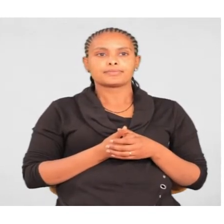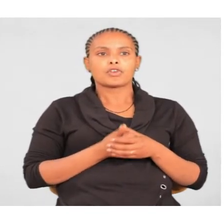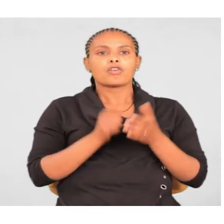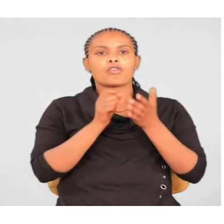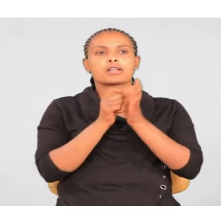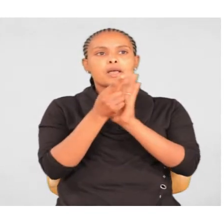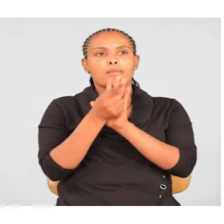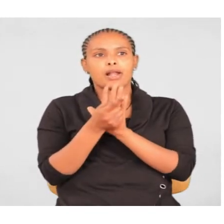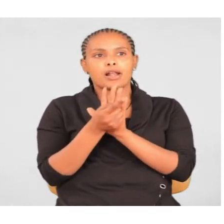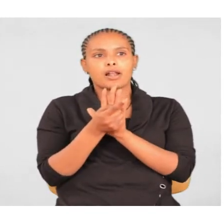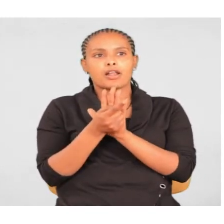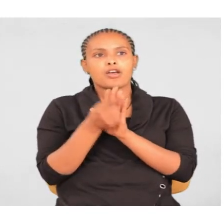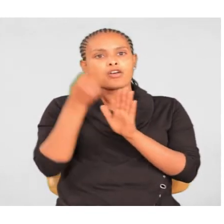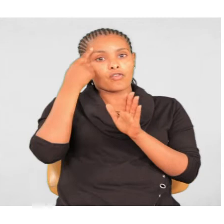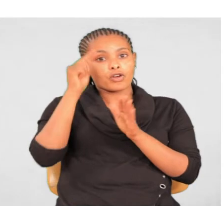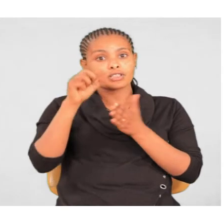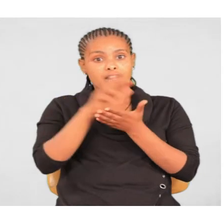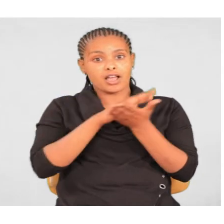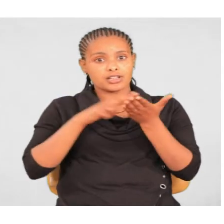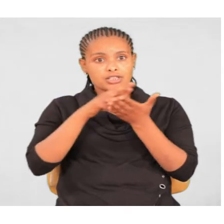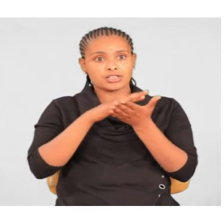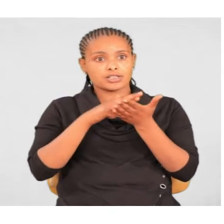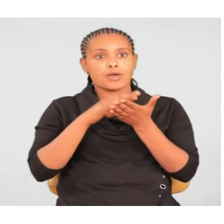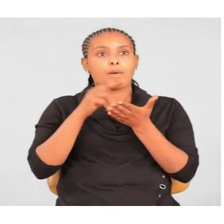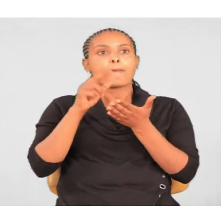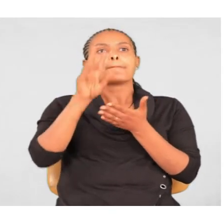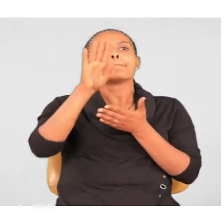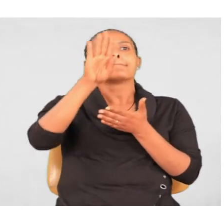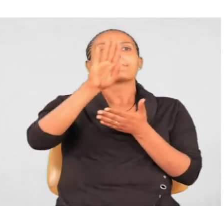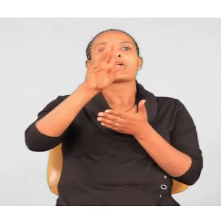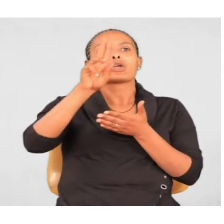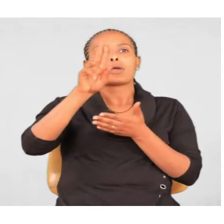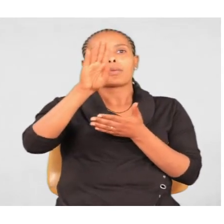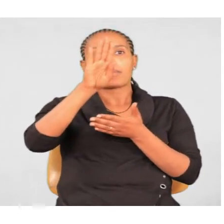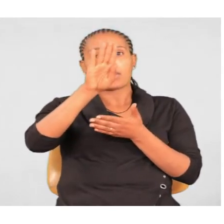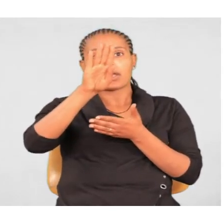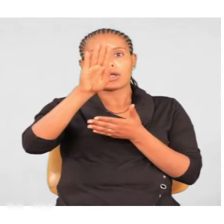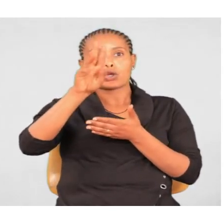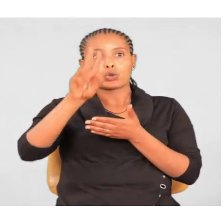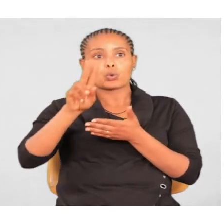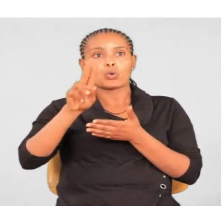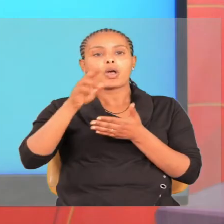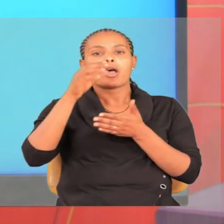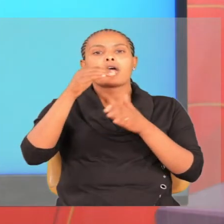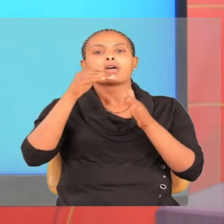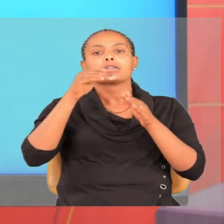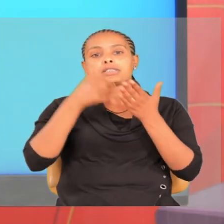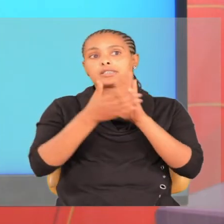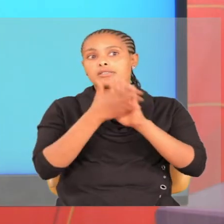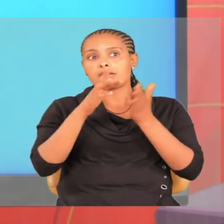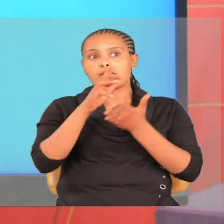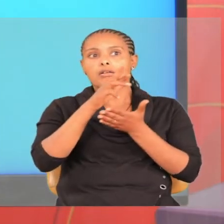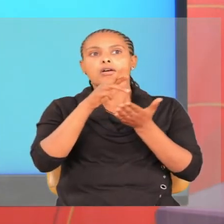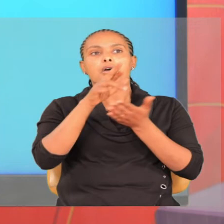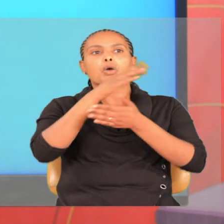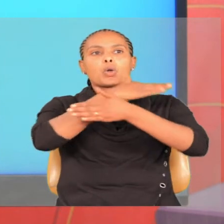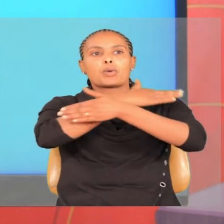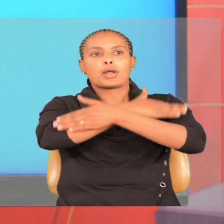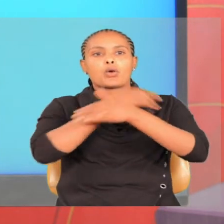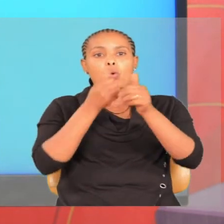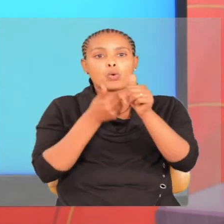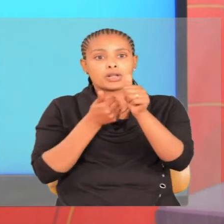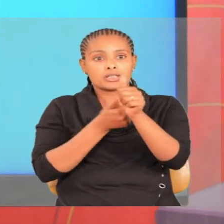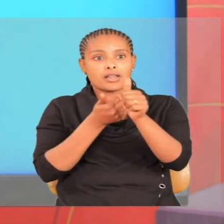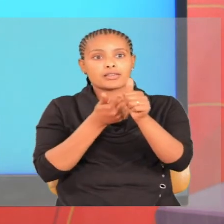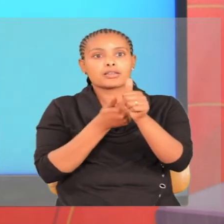For example, for the reaction B to 2N, now this reaction is equilibrium reaction. Its equilibrium